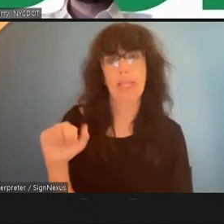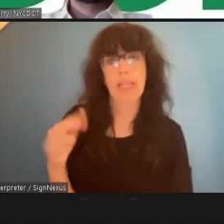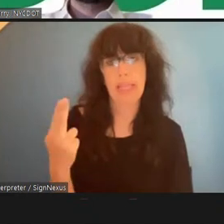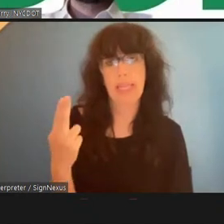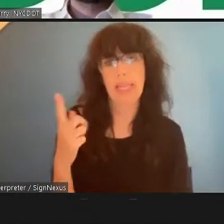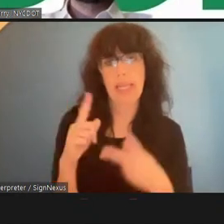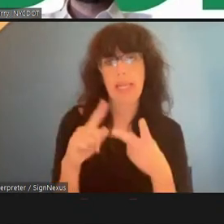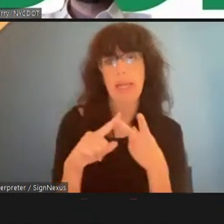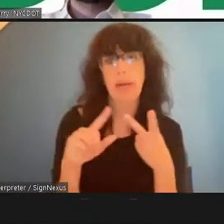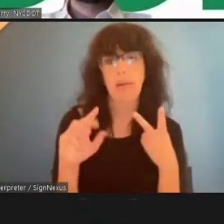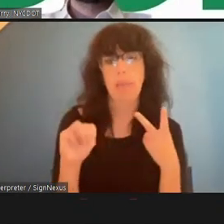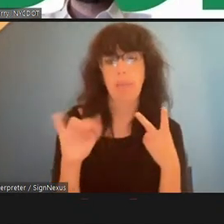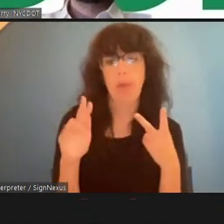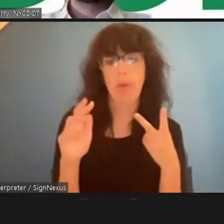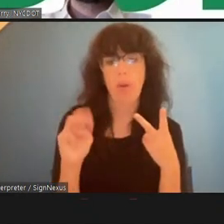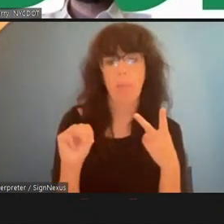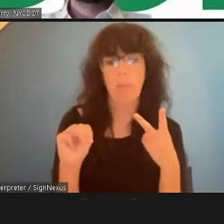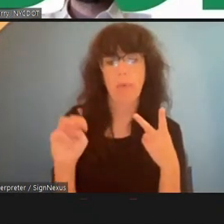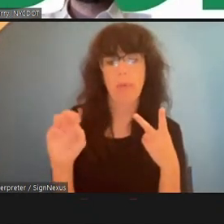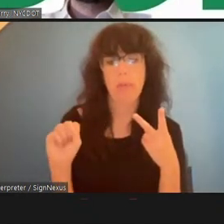myrian cerrone